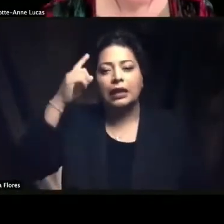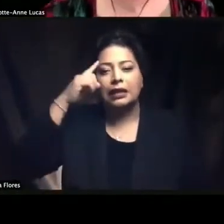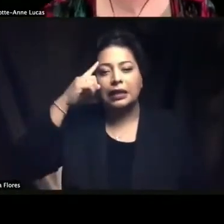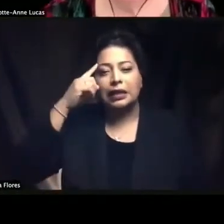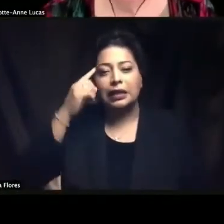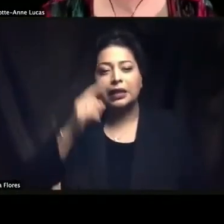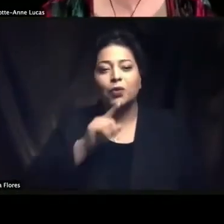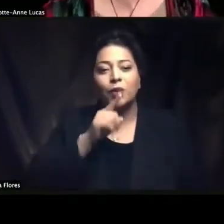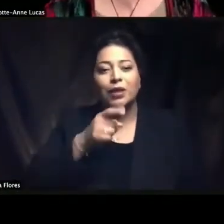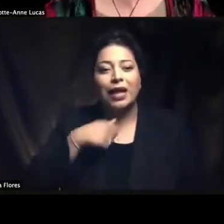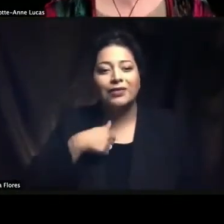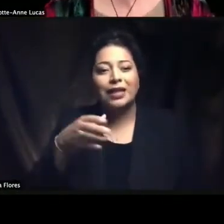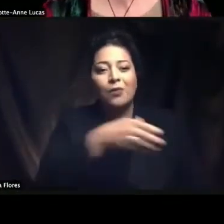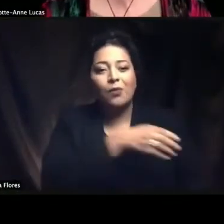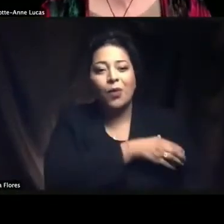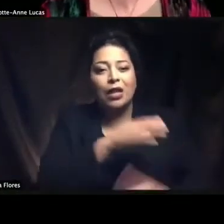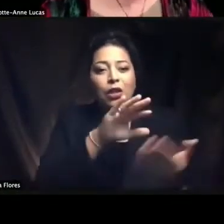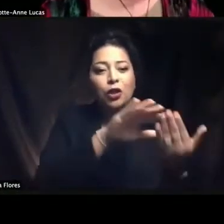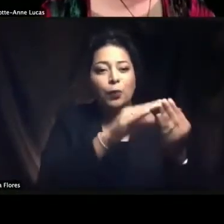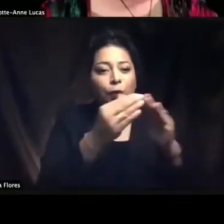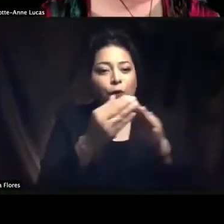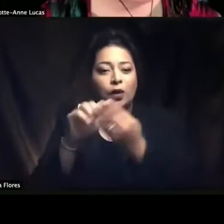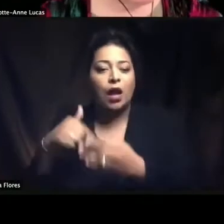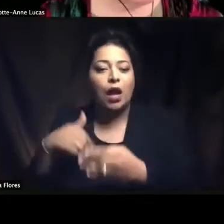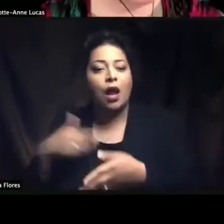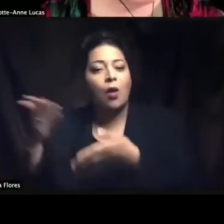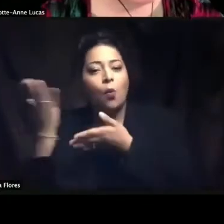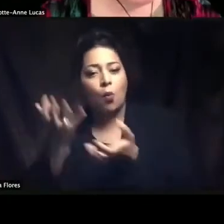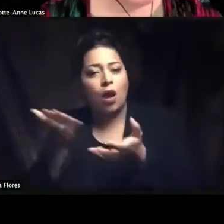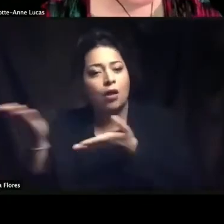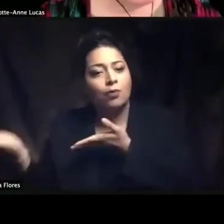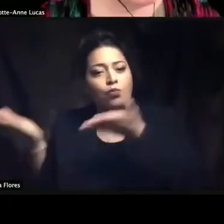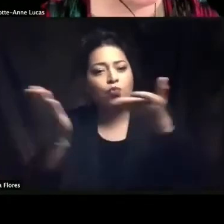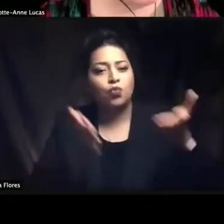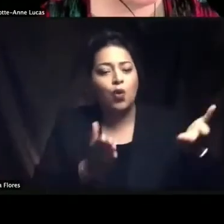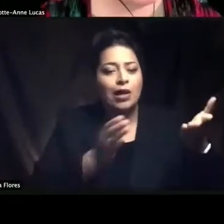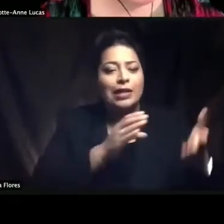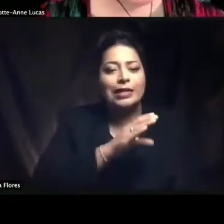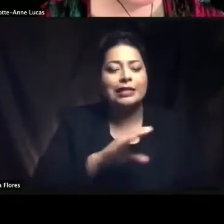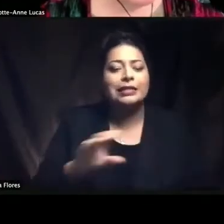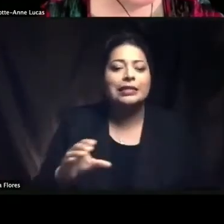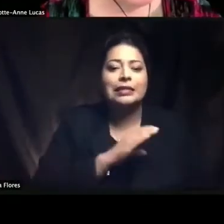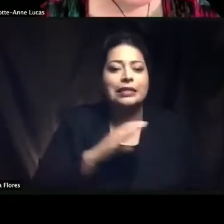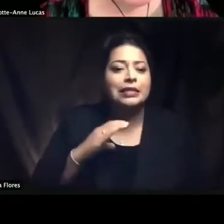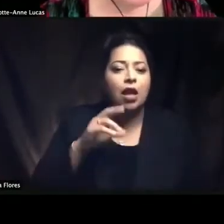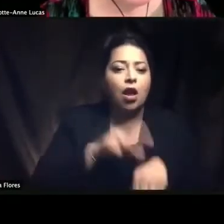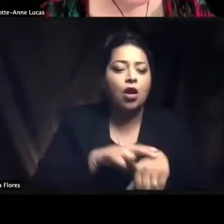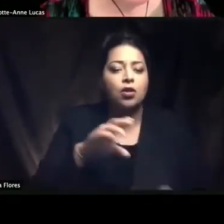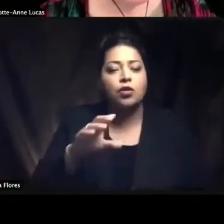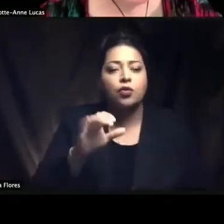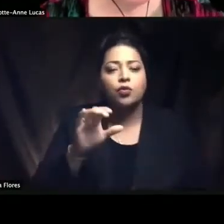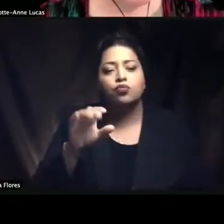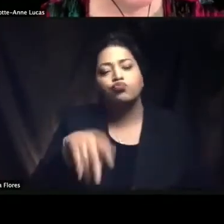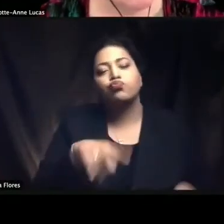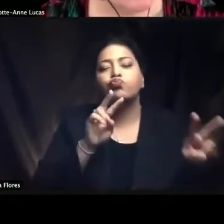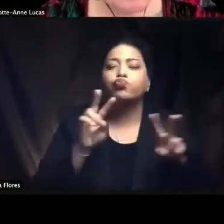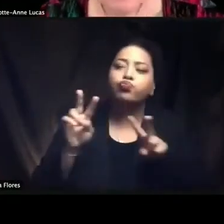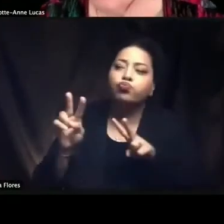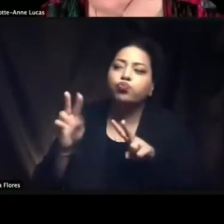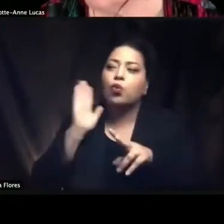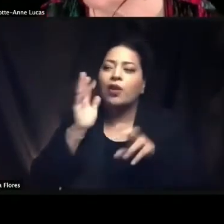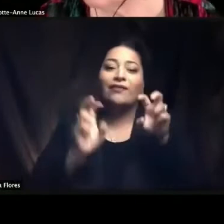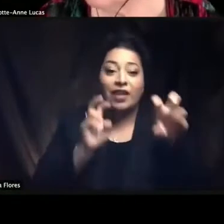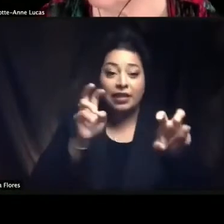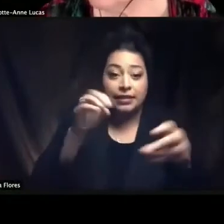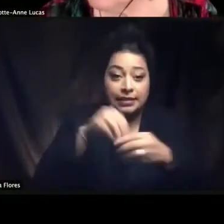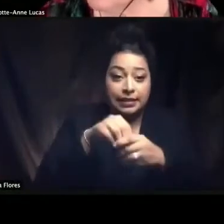the community. I would like to bring back citizens on patrol. That's going to be one of the first things I'm going to invest in. Also, I want